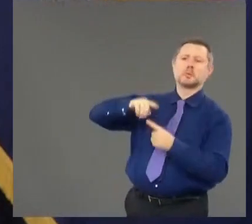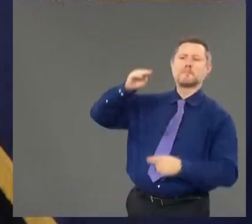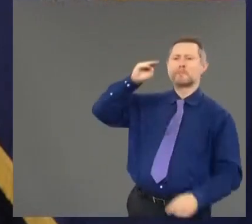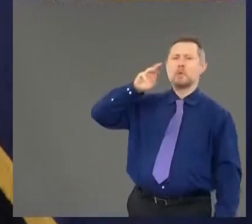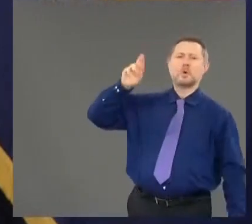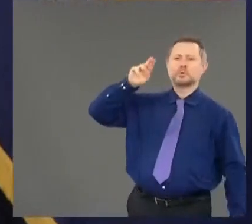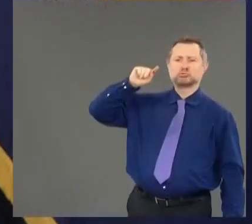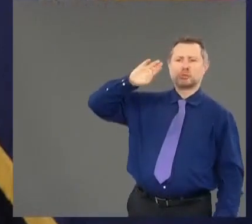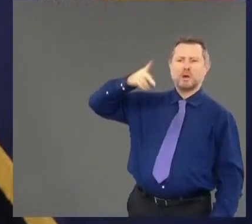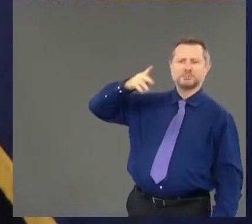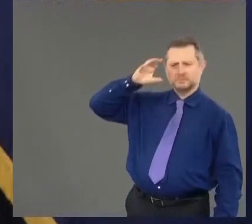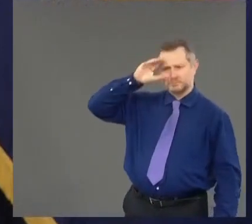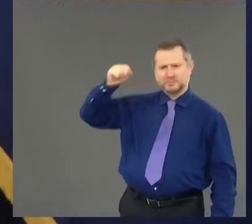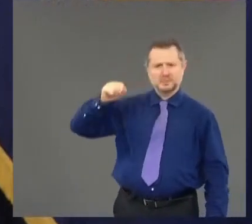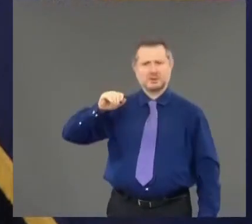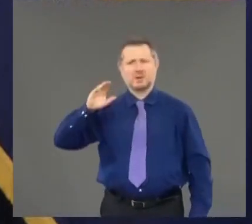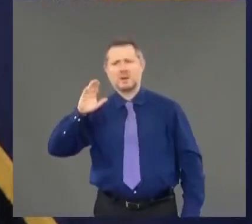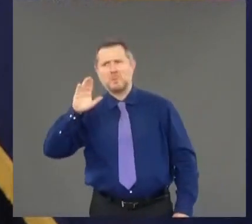Black Lives Matter.